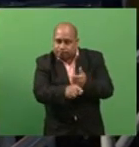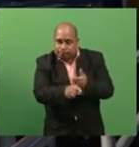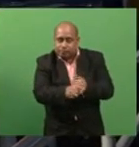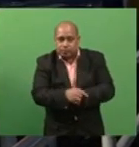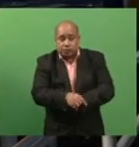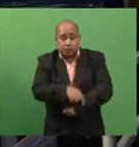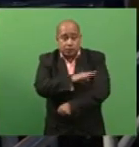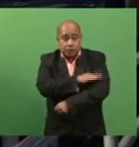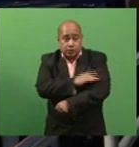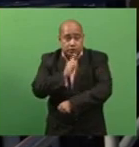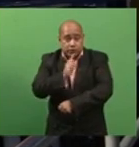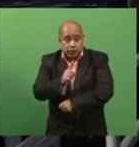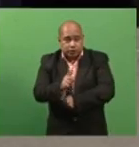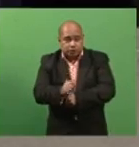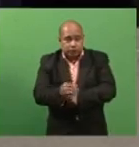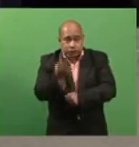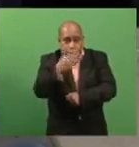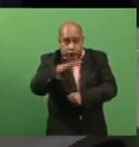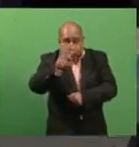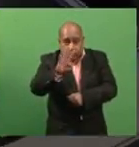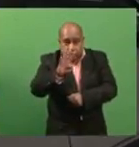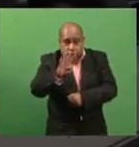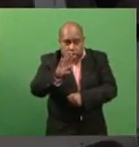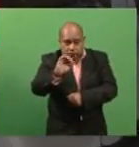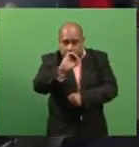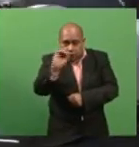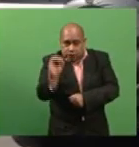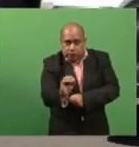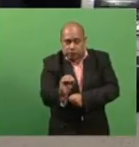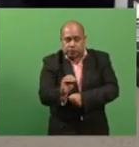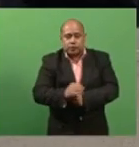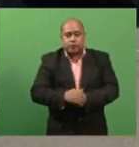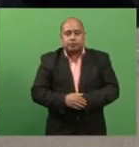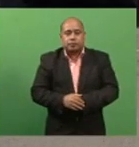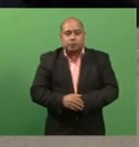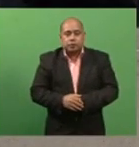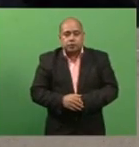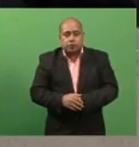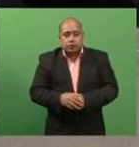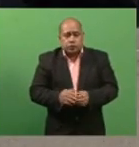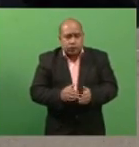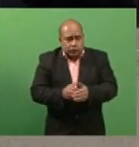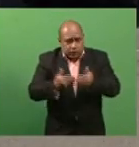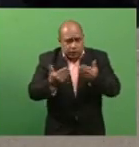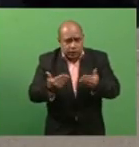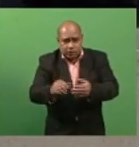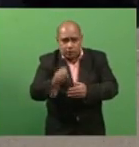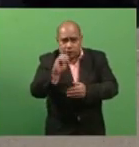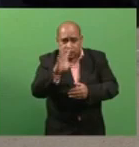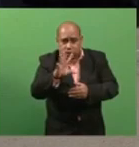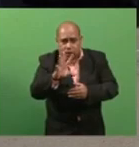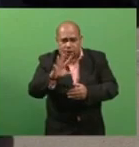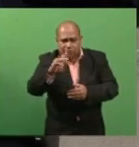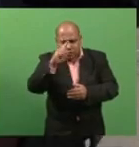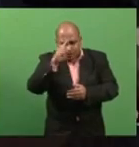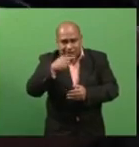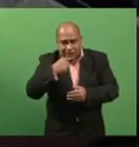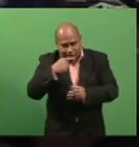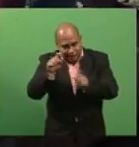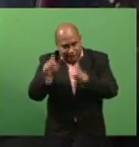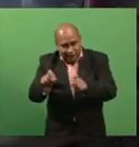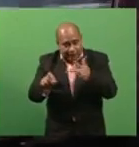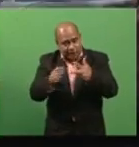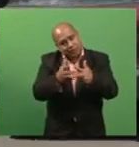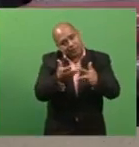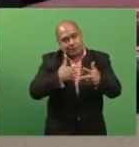recovery rate is now at 44%. There are now only 10 active COVID-19 cases in the country. 52